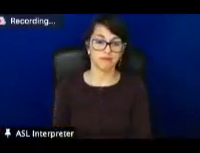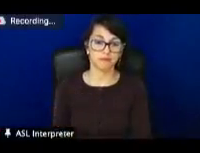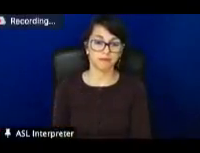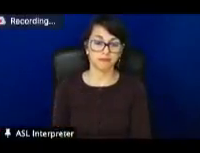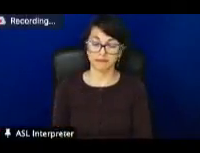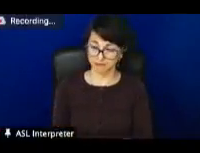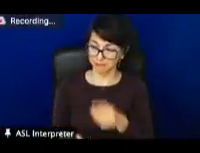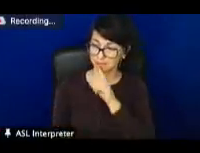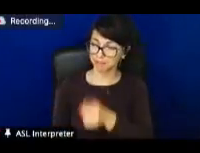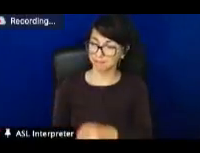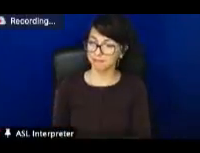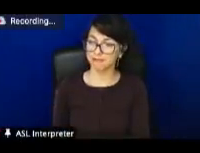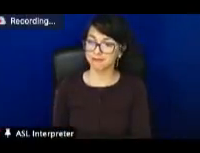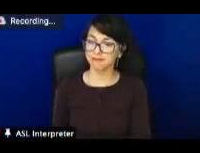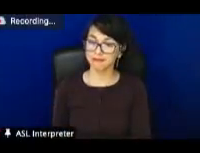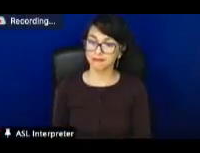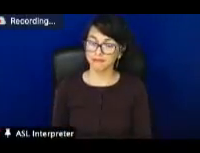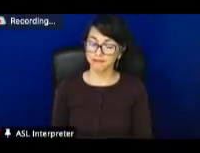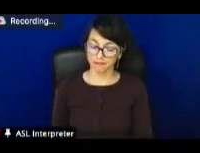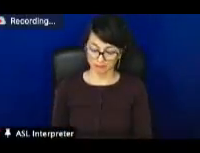Absolutely.